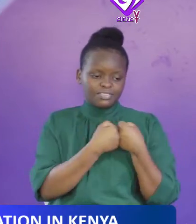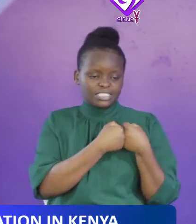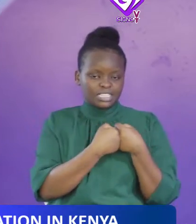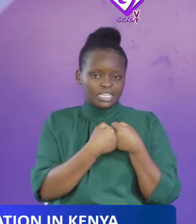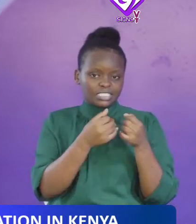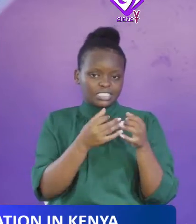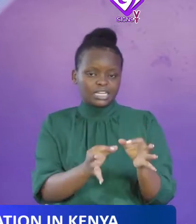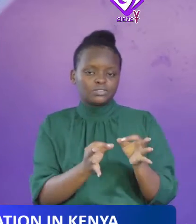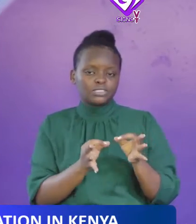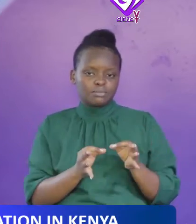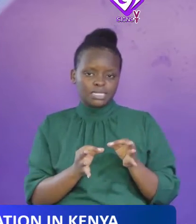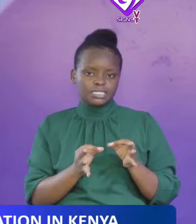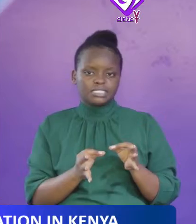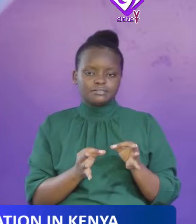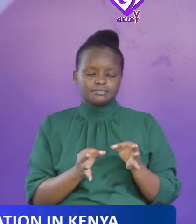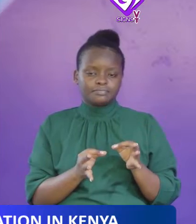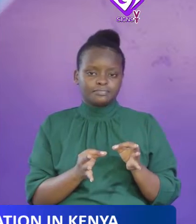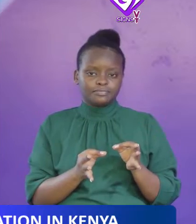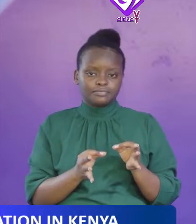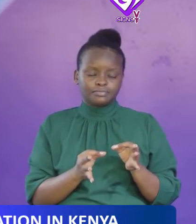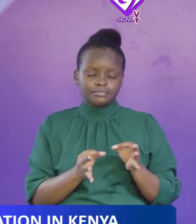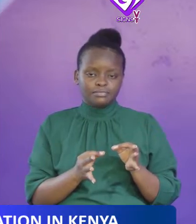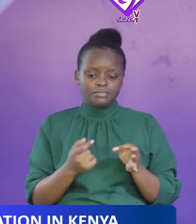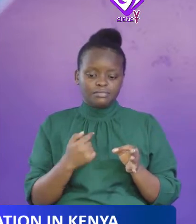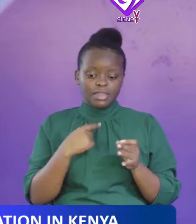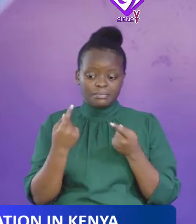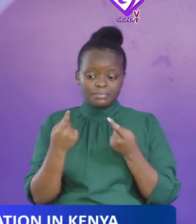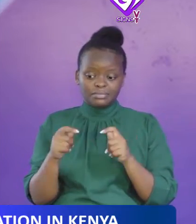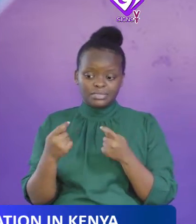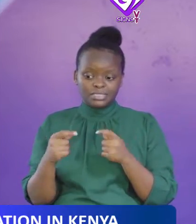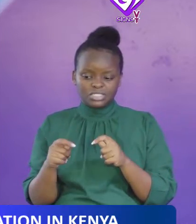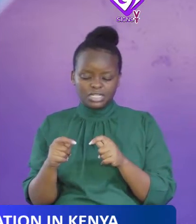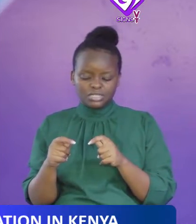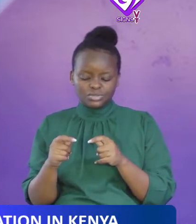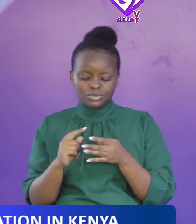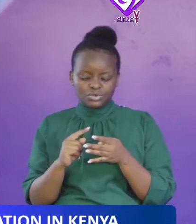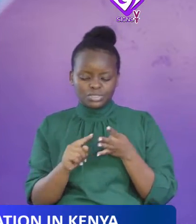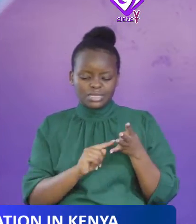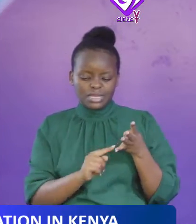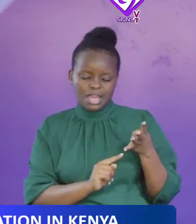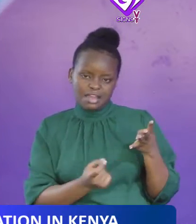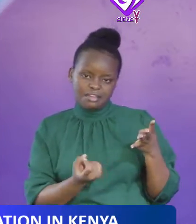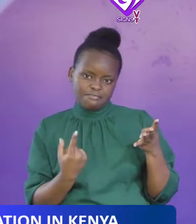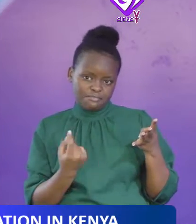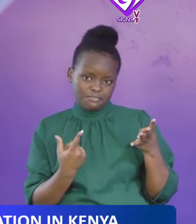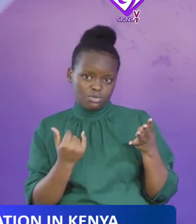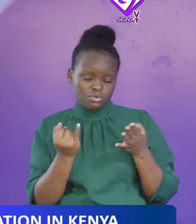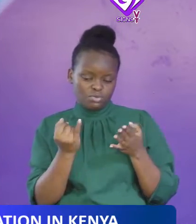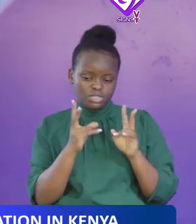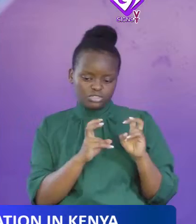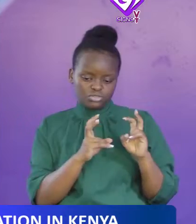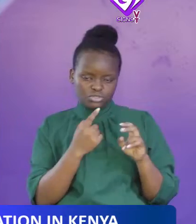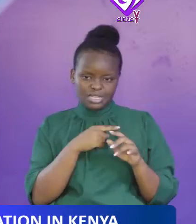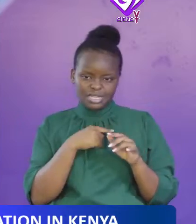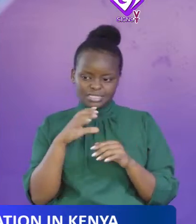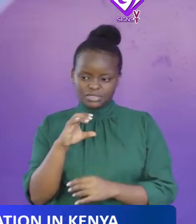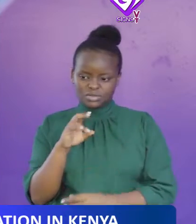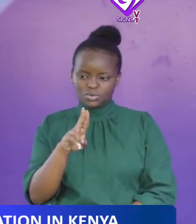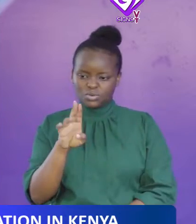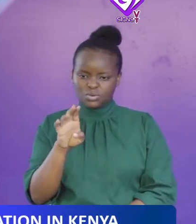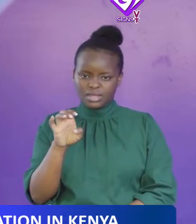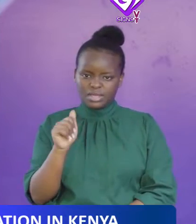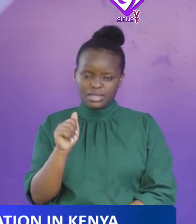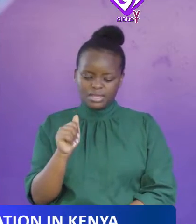accountability. And I'll try to trace a few issues where at where there are topics that are